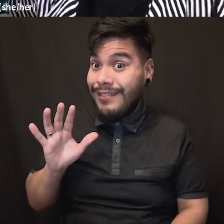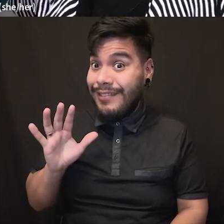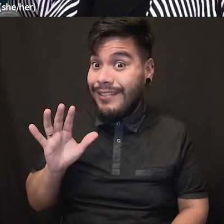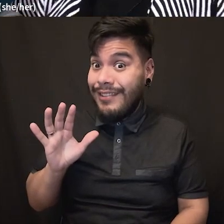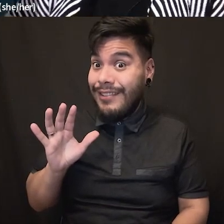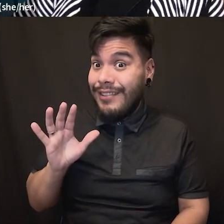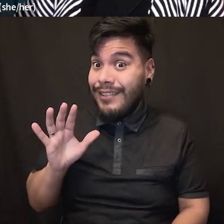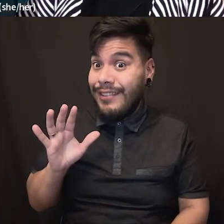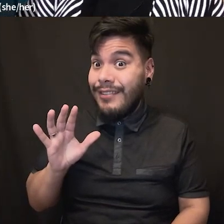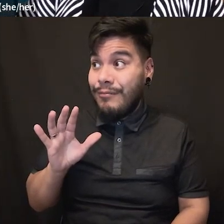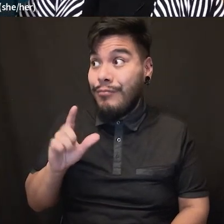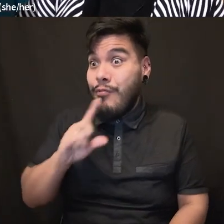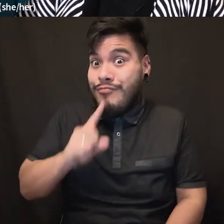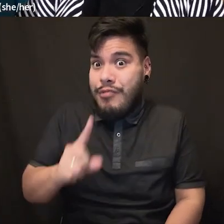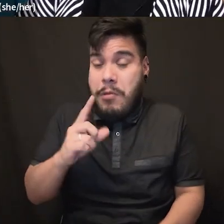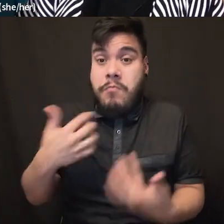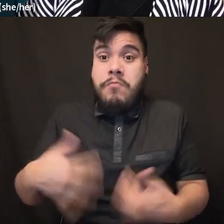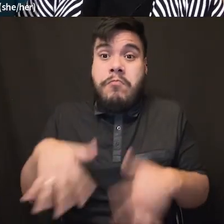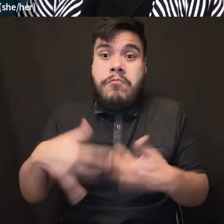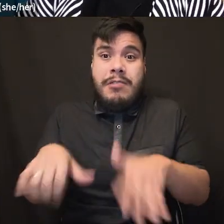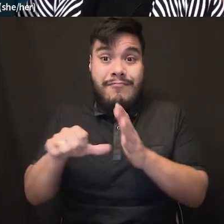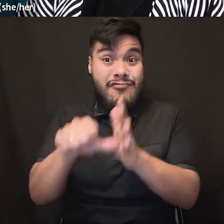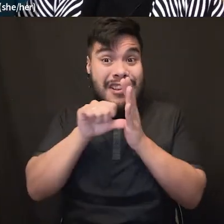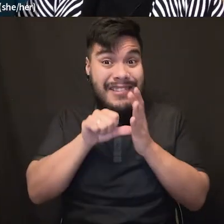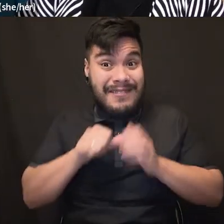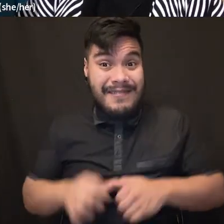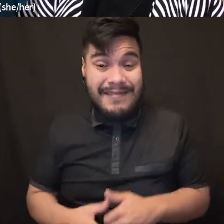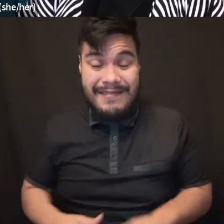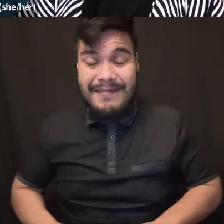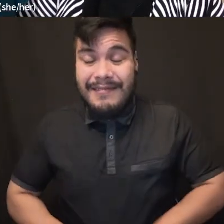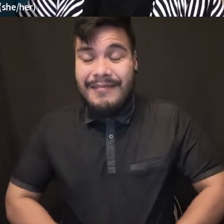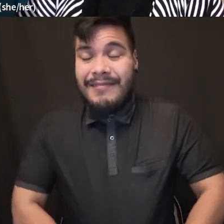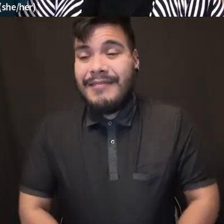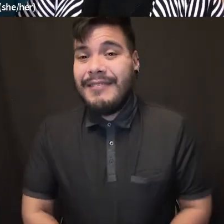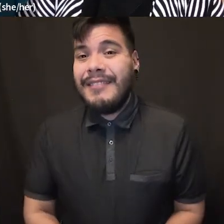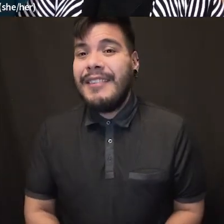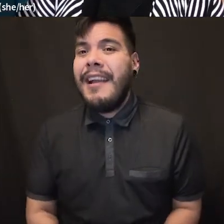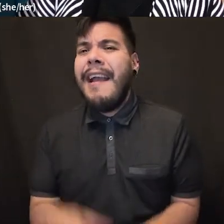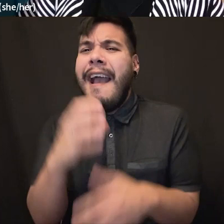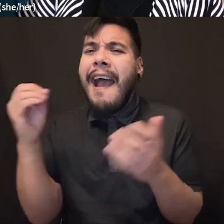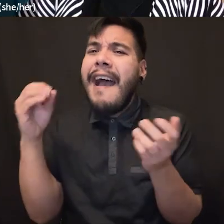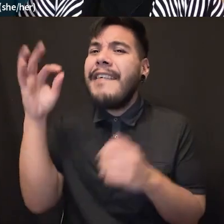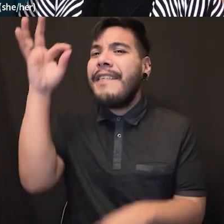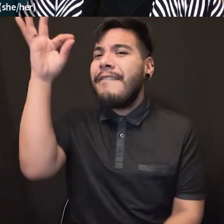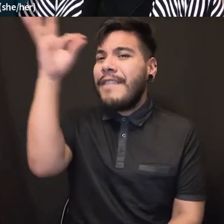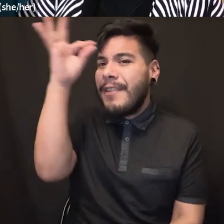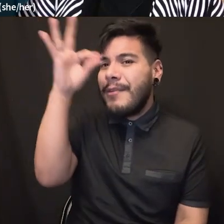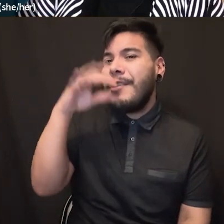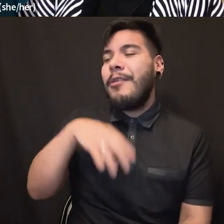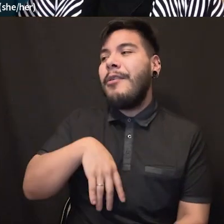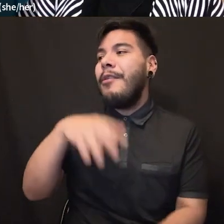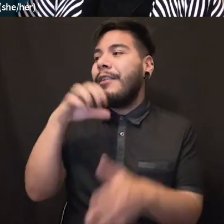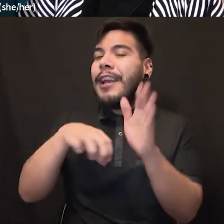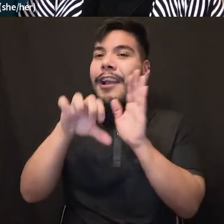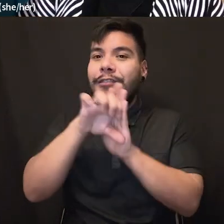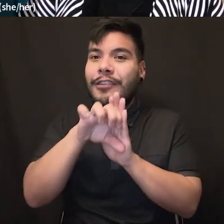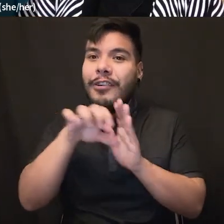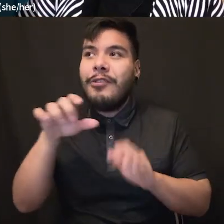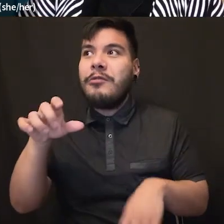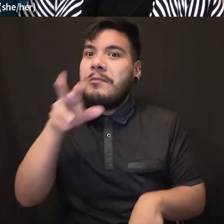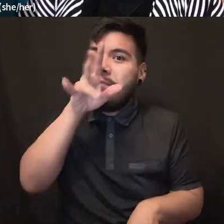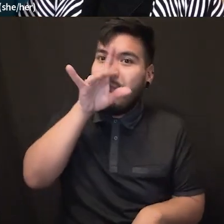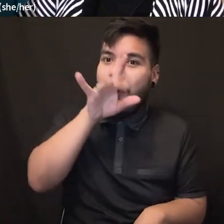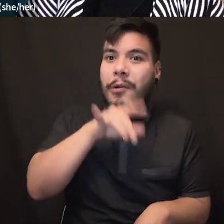just very impressive to me. And also like, you know, a Filipino character who spoke Tagalog on screen.